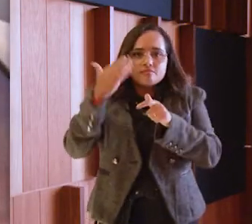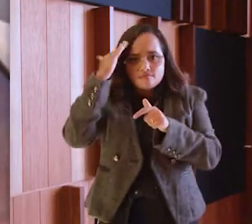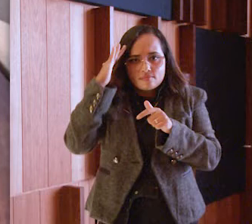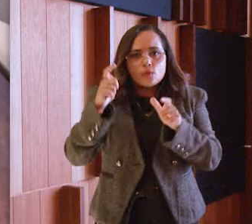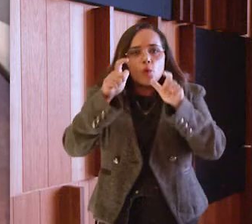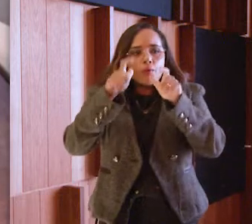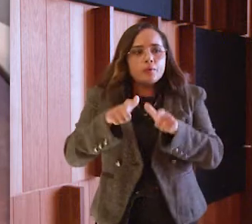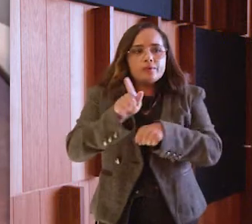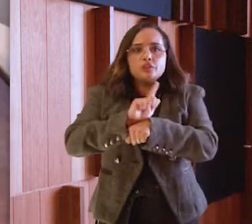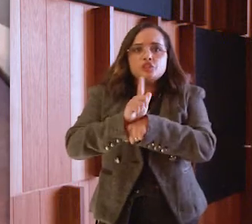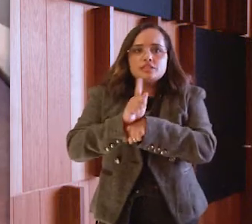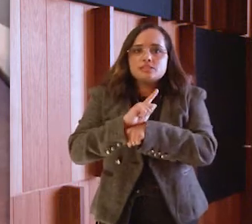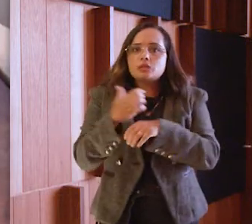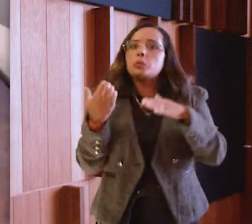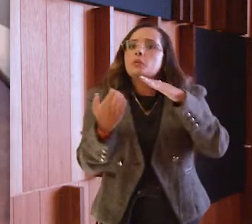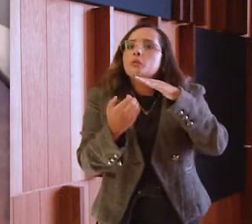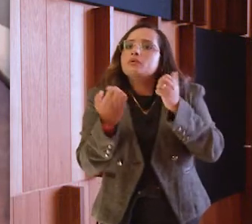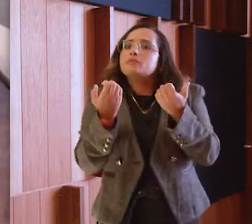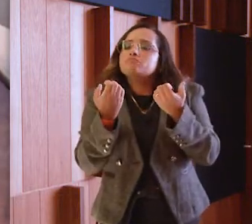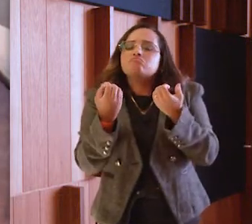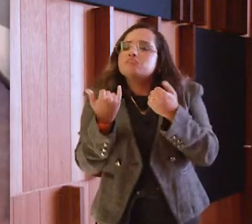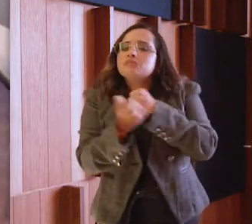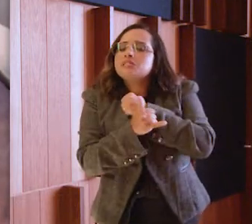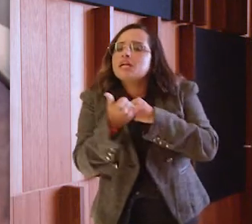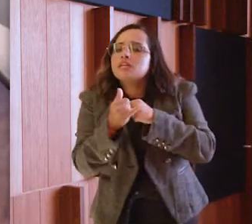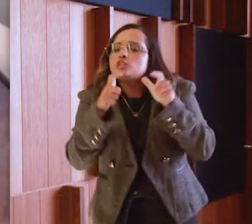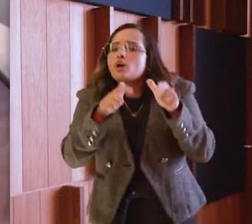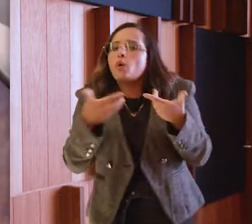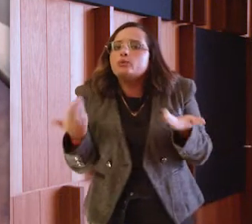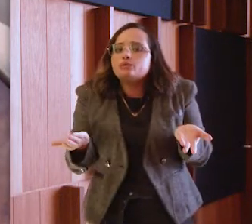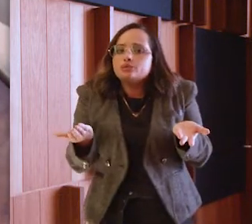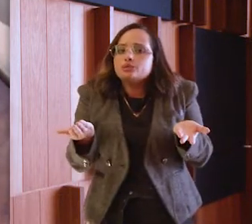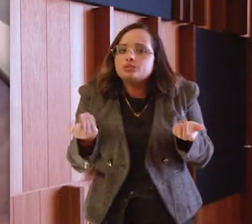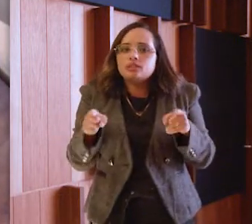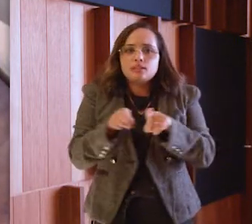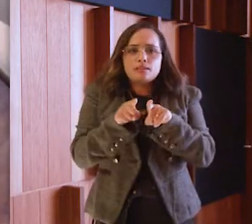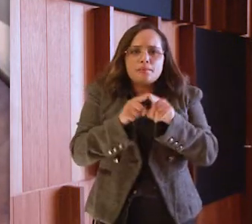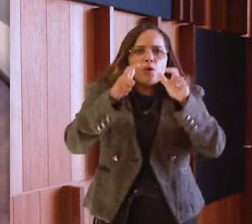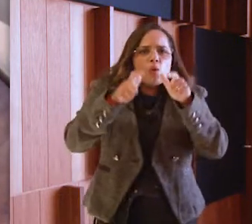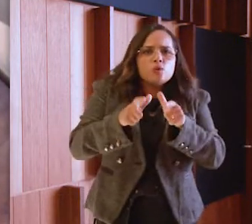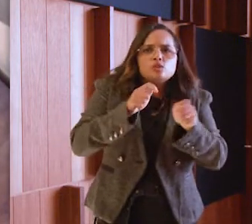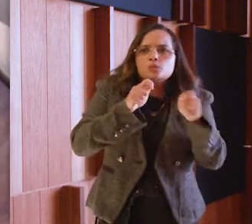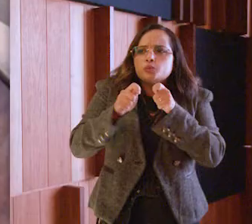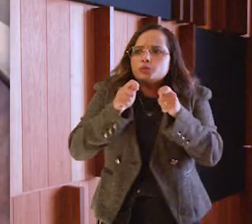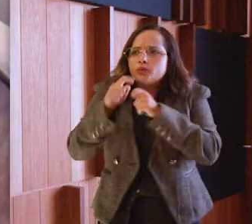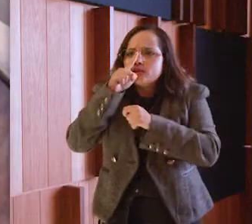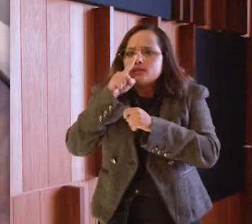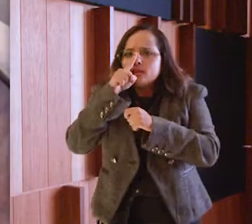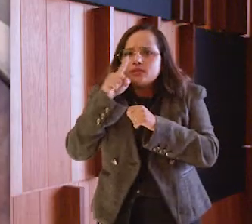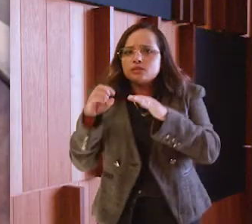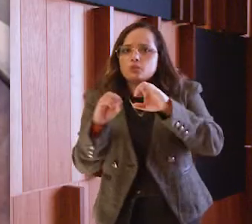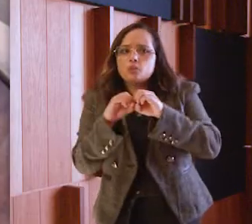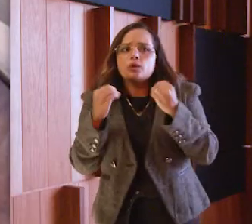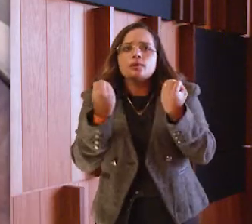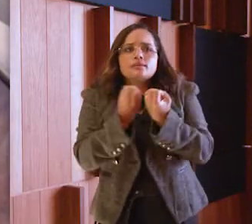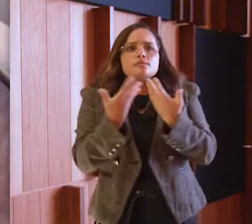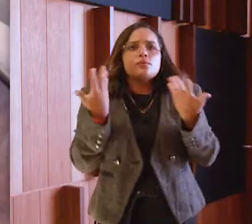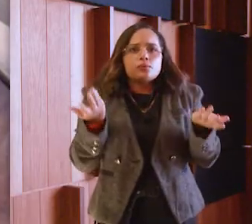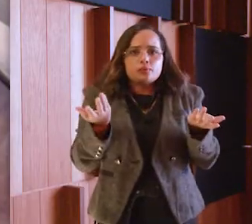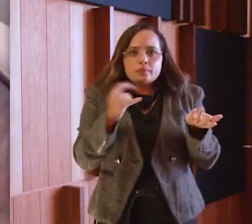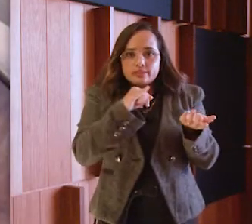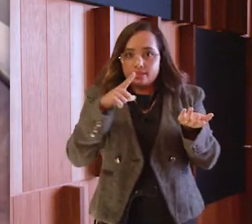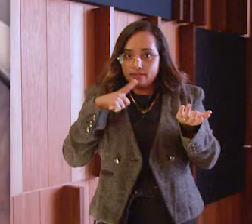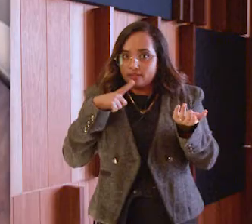that strategic management, that control the risks of the organization? And if we have intangible property that creates economic rents over